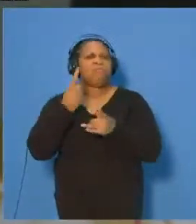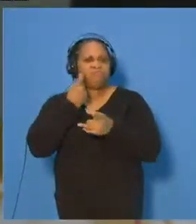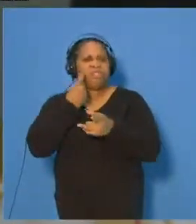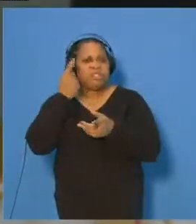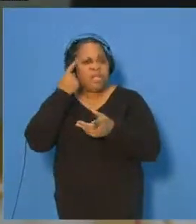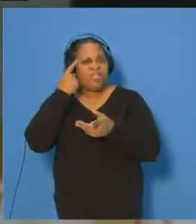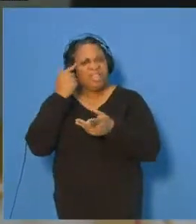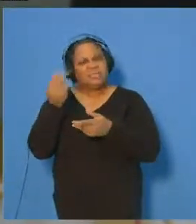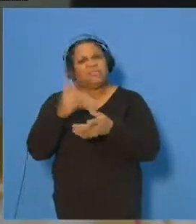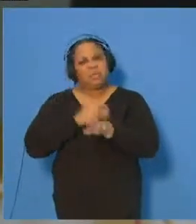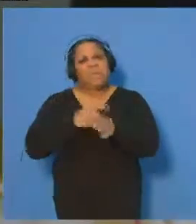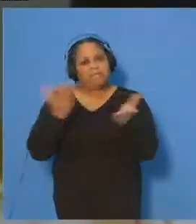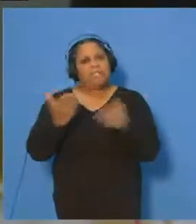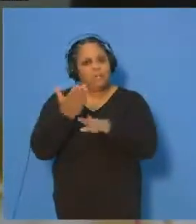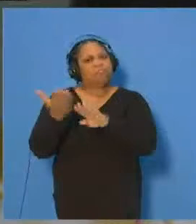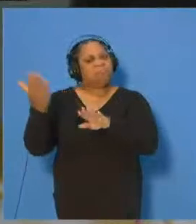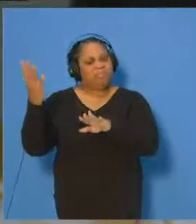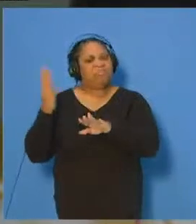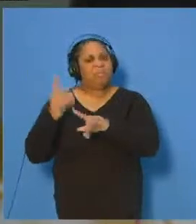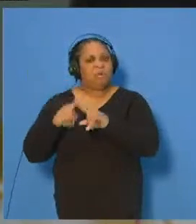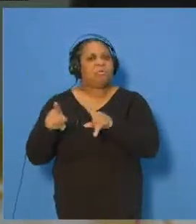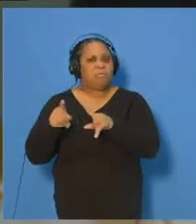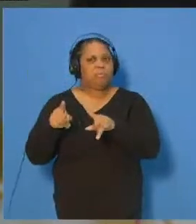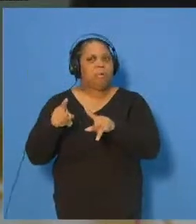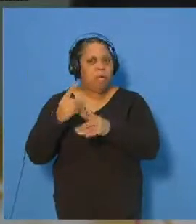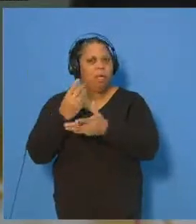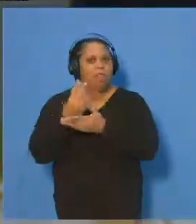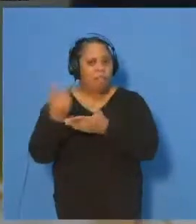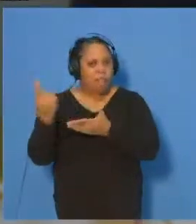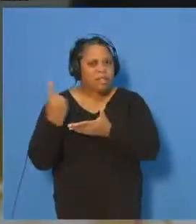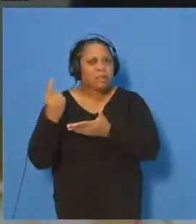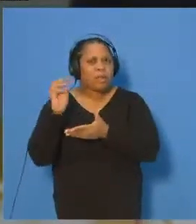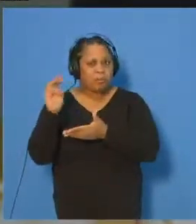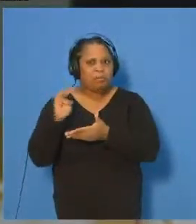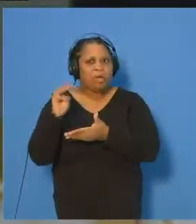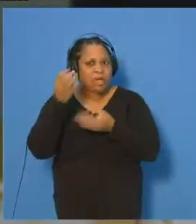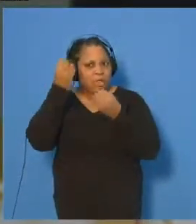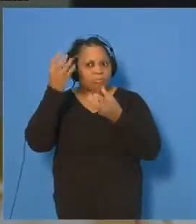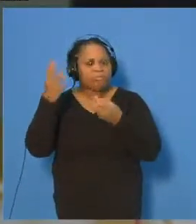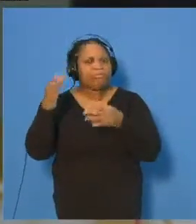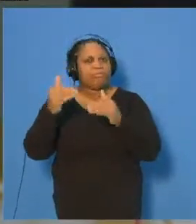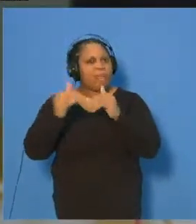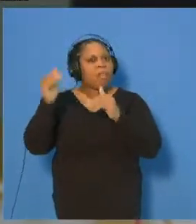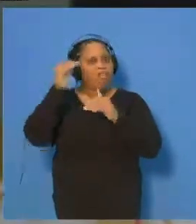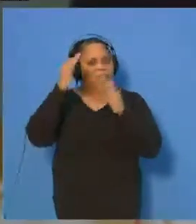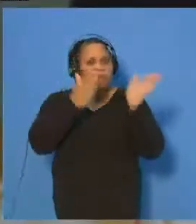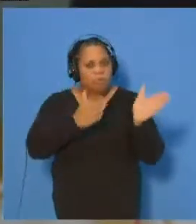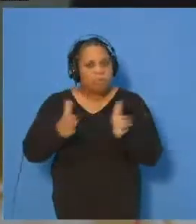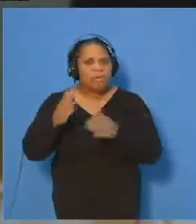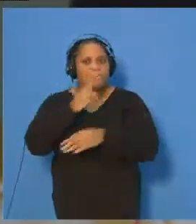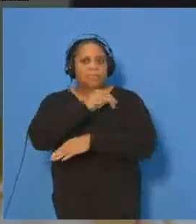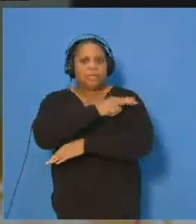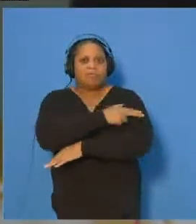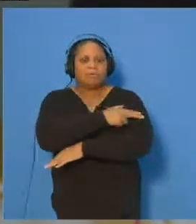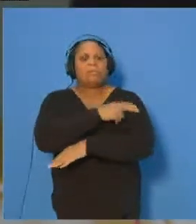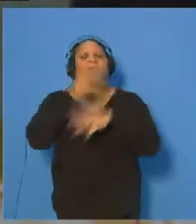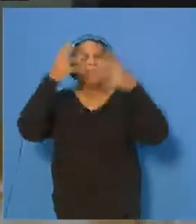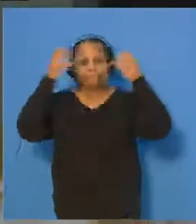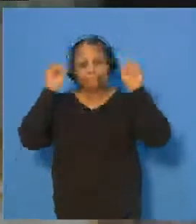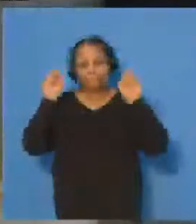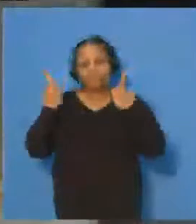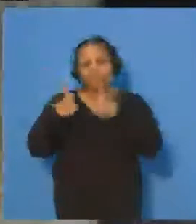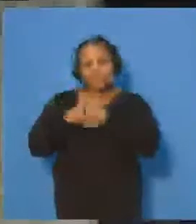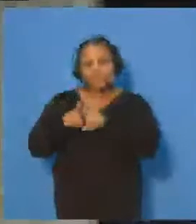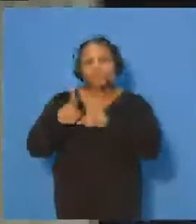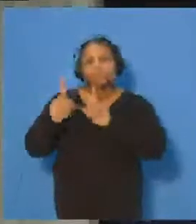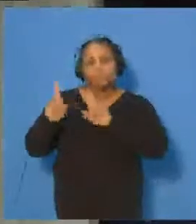week, he presented and was able to provide full details of the level of preparedness of the hospital. If I may just add something to that,